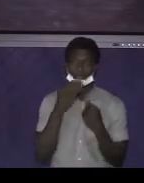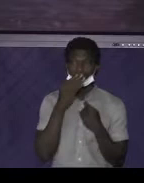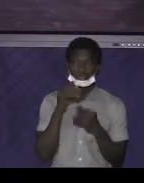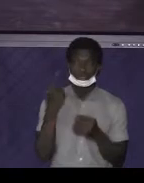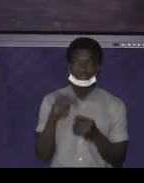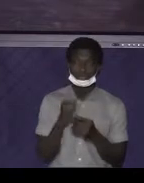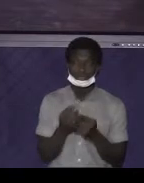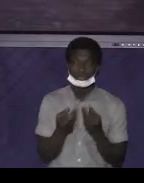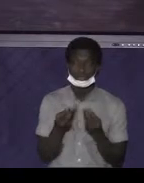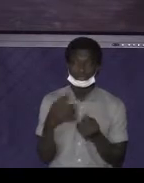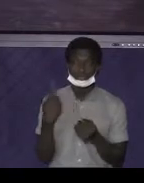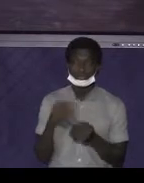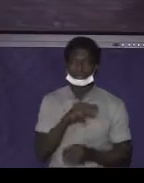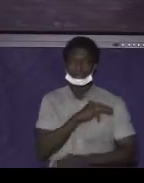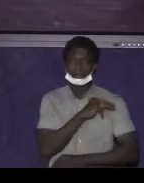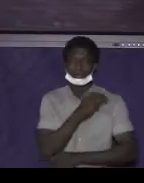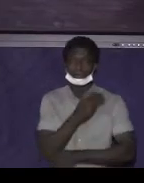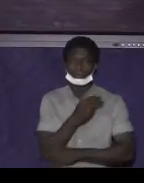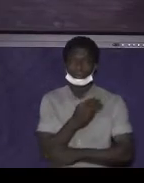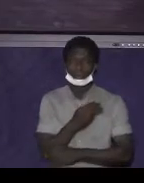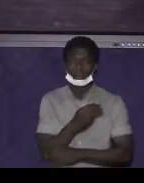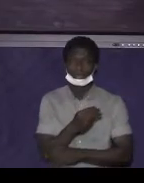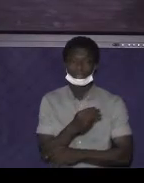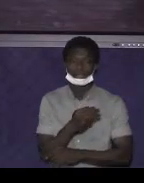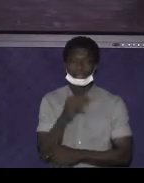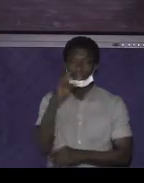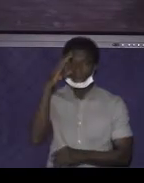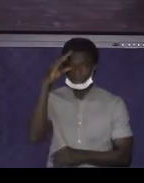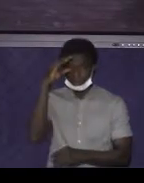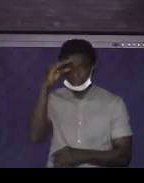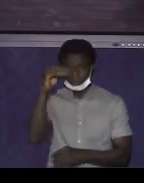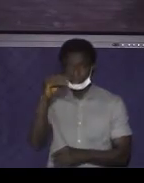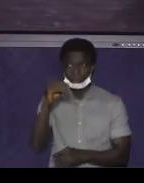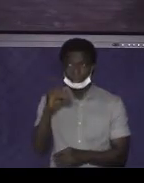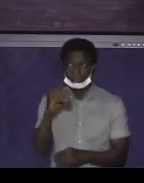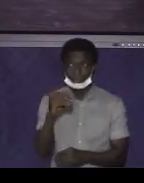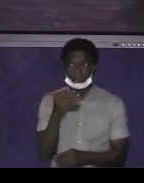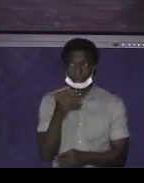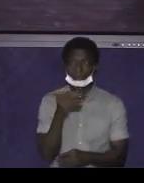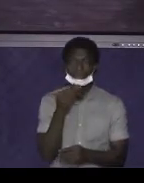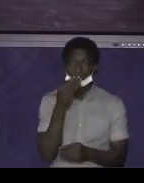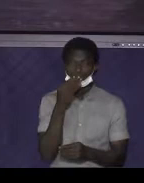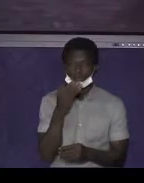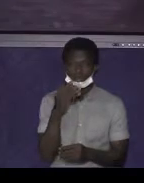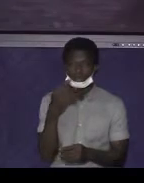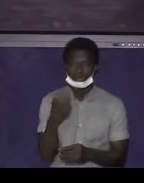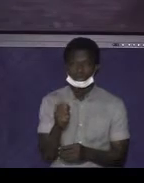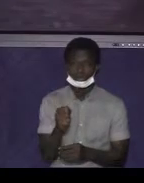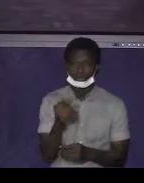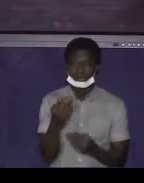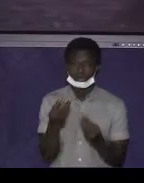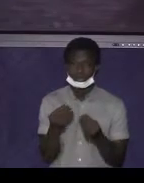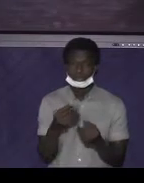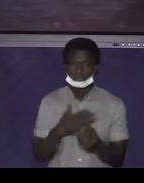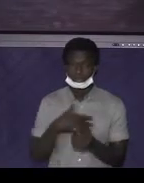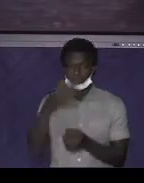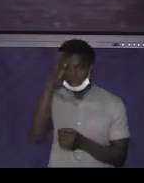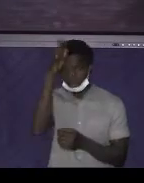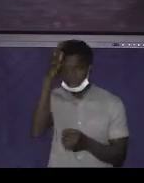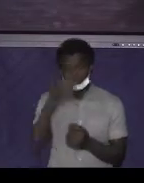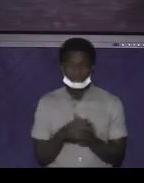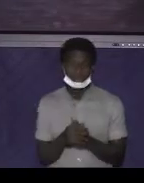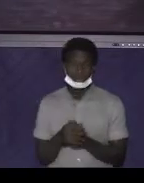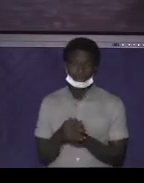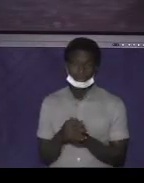dust. The mighty man eventually kissed the dust. My grandfather eventually kissed the